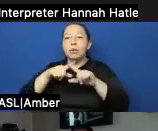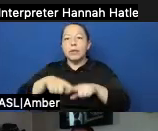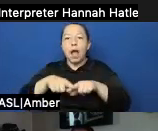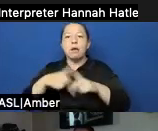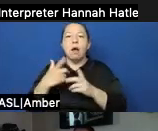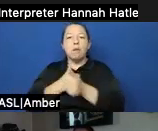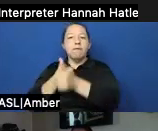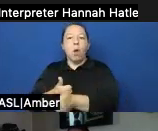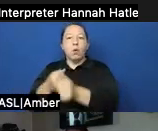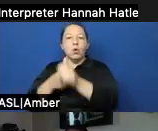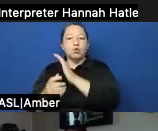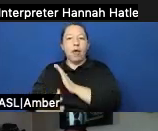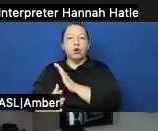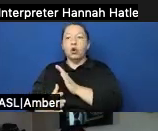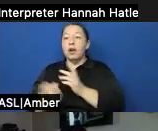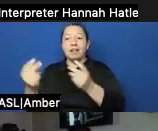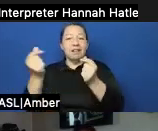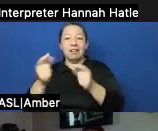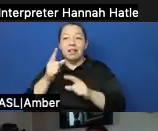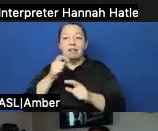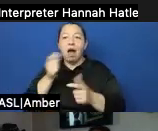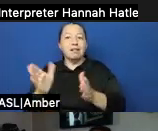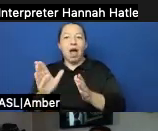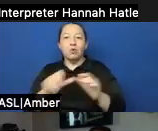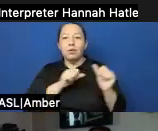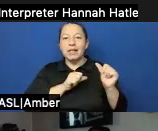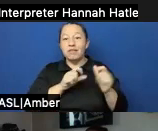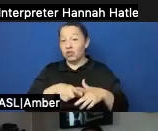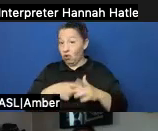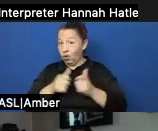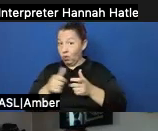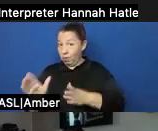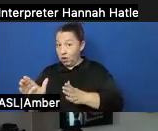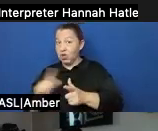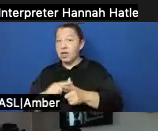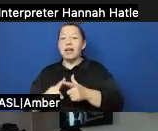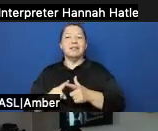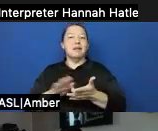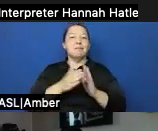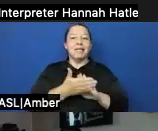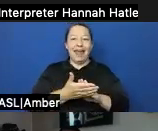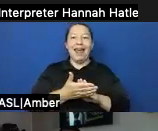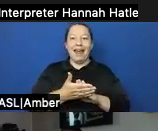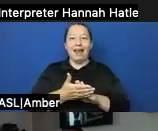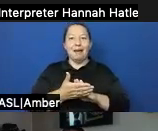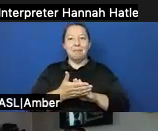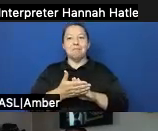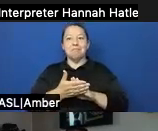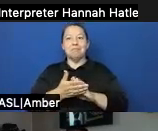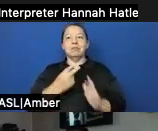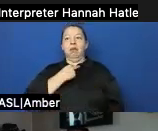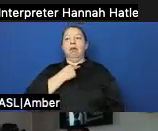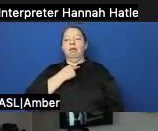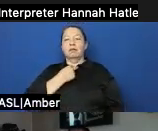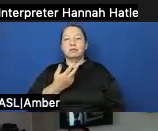trafficker, and then all of a sudden they can't leave. It started out being consensual and end up being consensual. So that's the